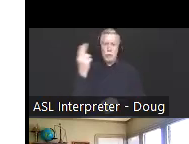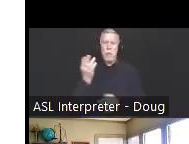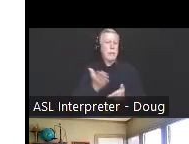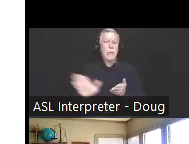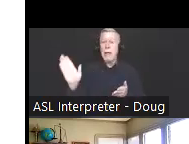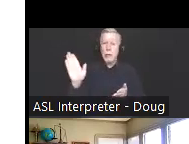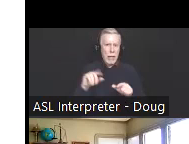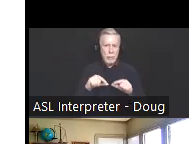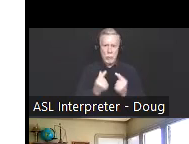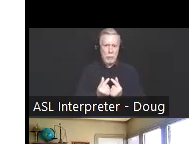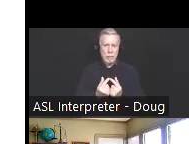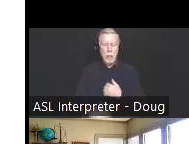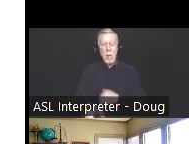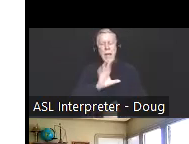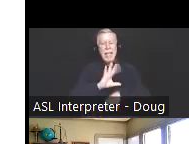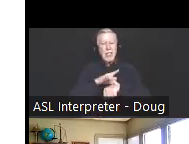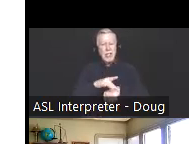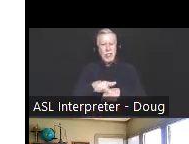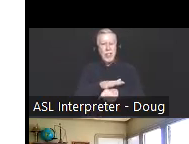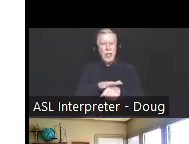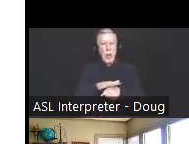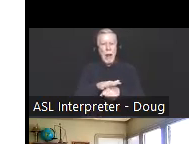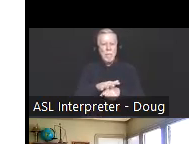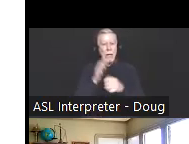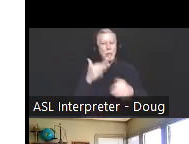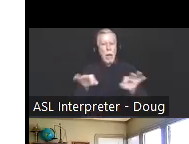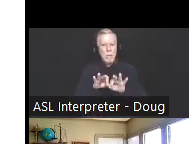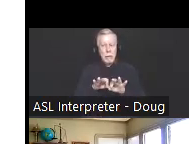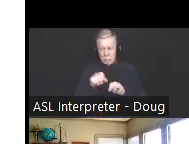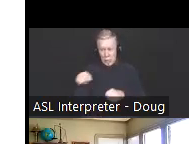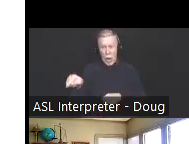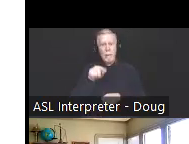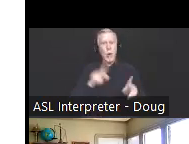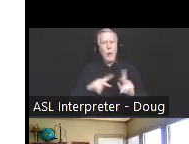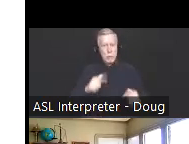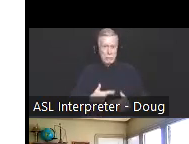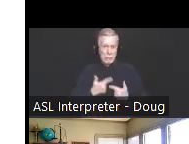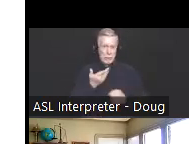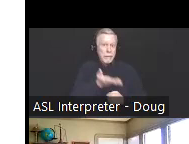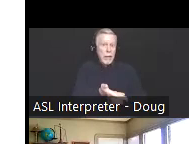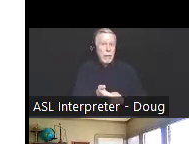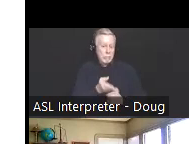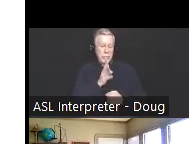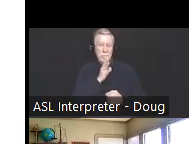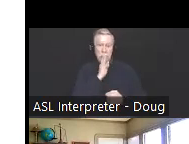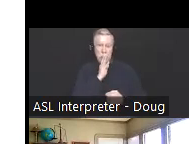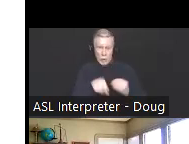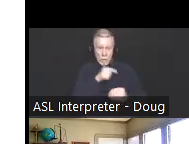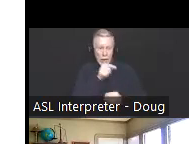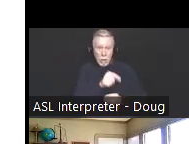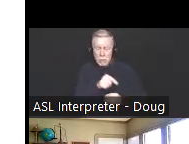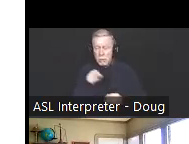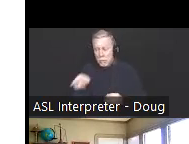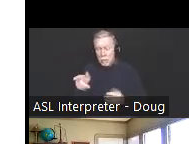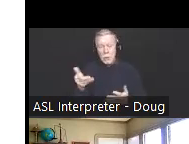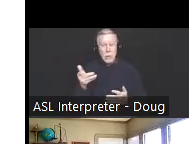Geographic relevance. Do the people live there? Have they ever lived there where we're talking about? And do they have direct